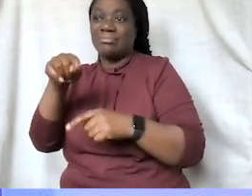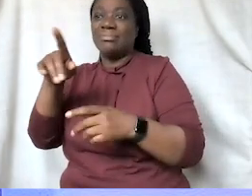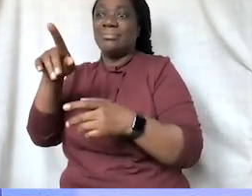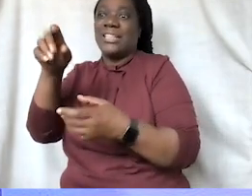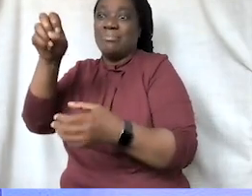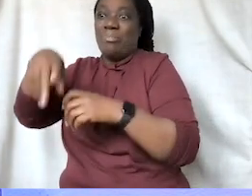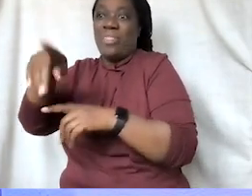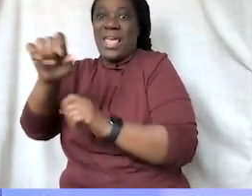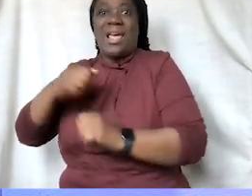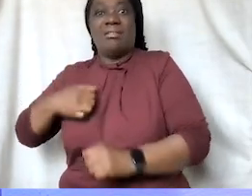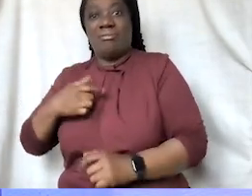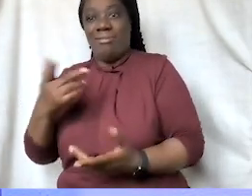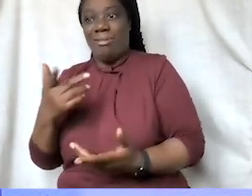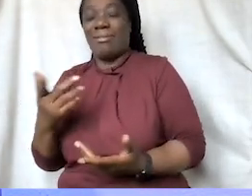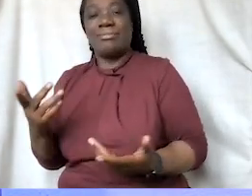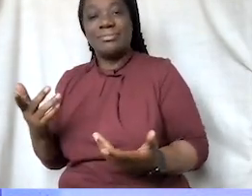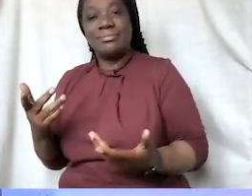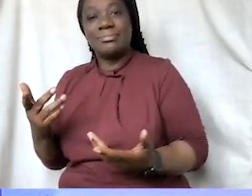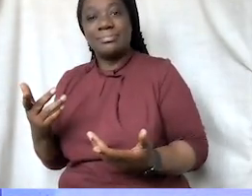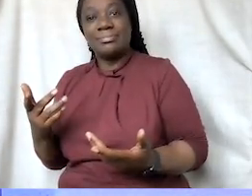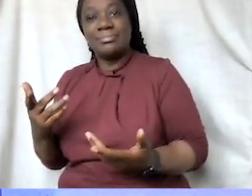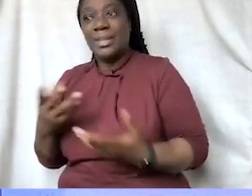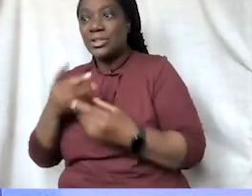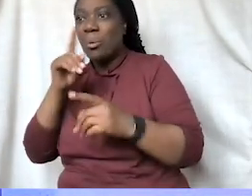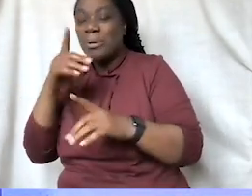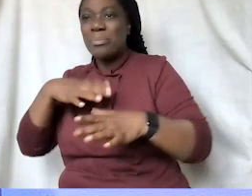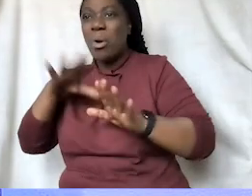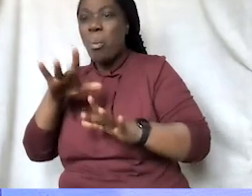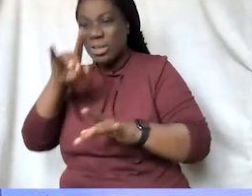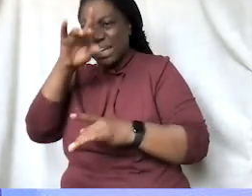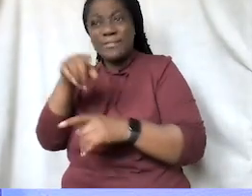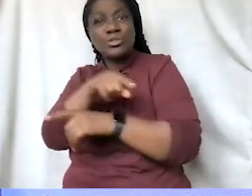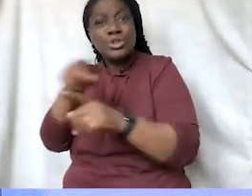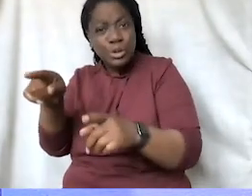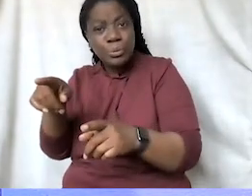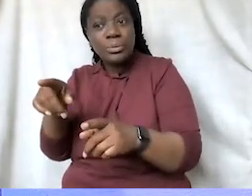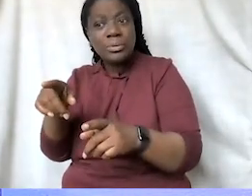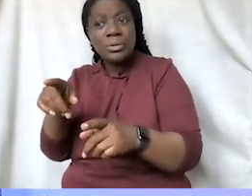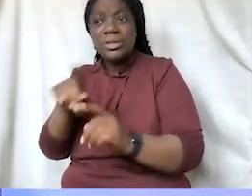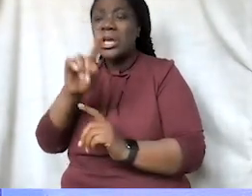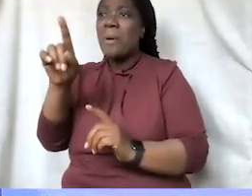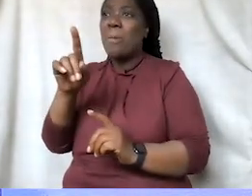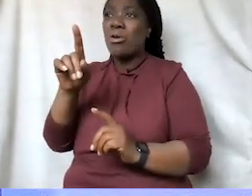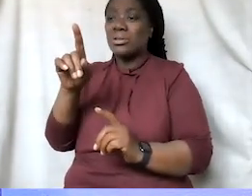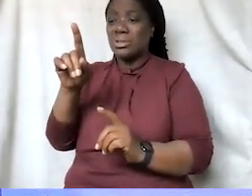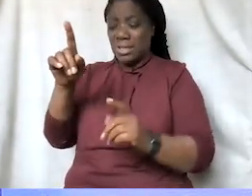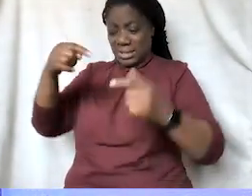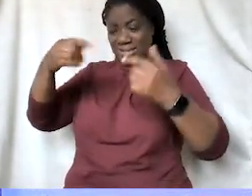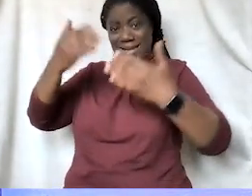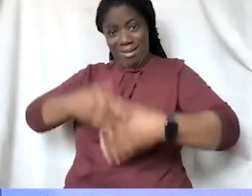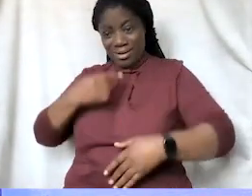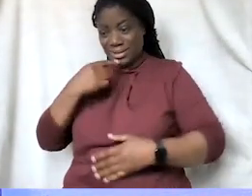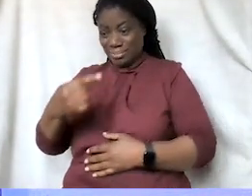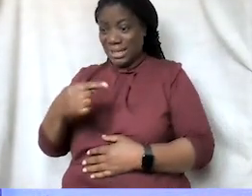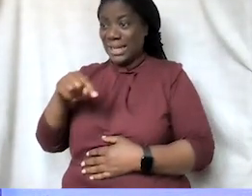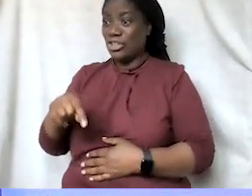life. There are people who are seeking to do you evil. But tonight, I've come by to let you know that